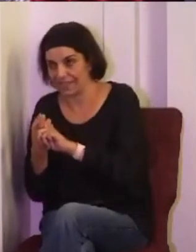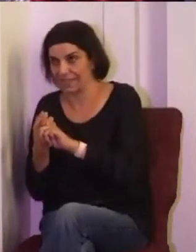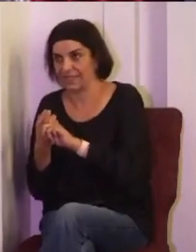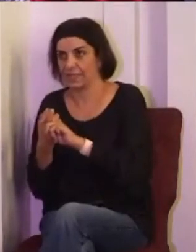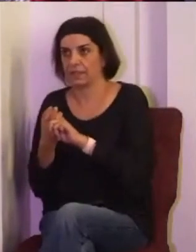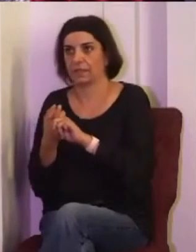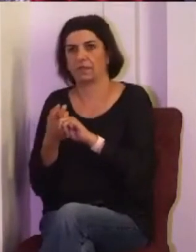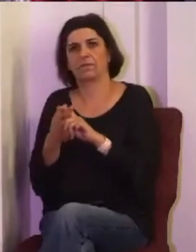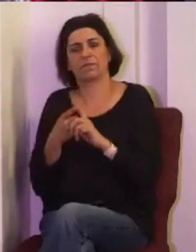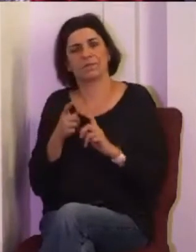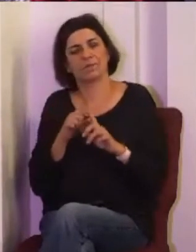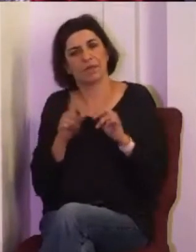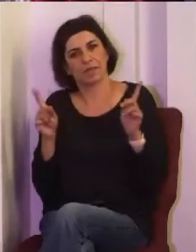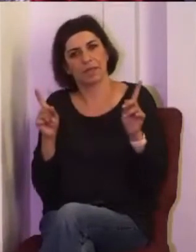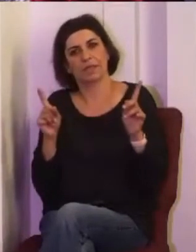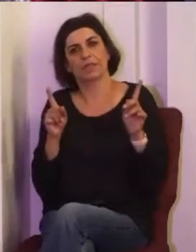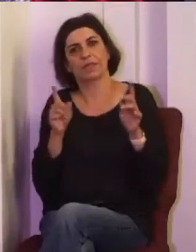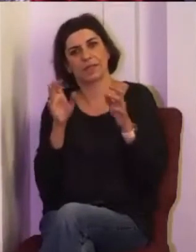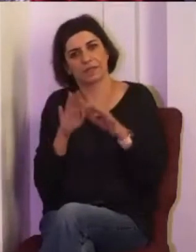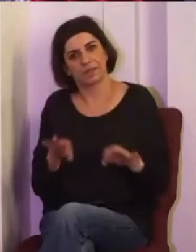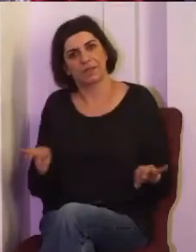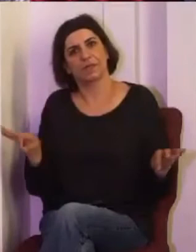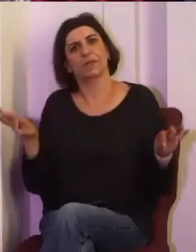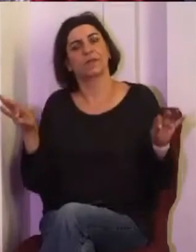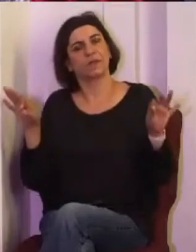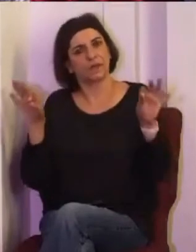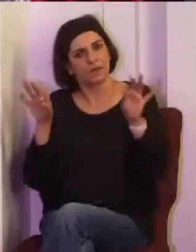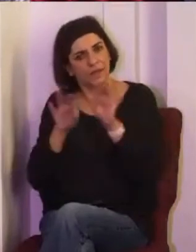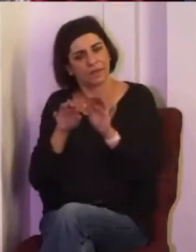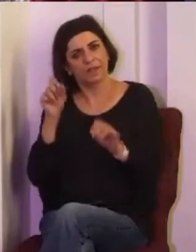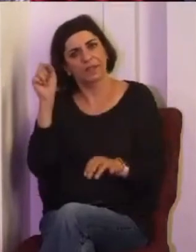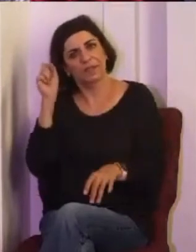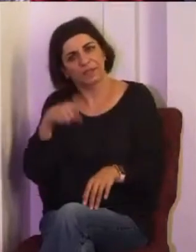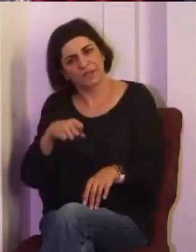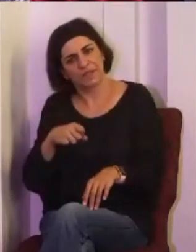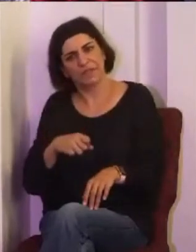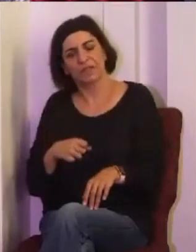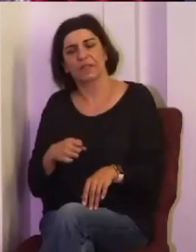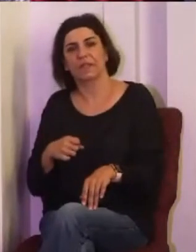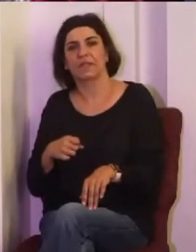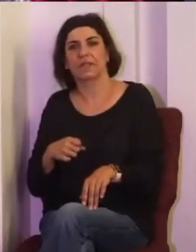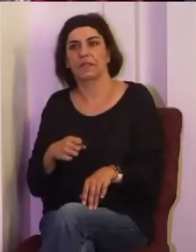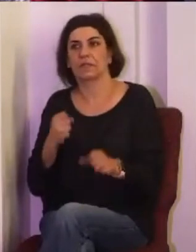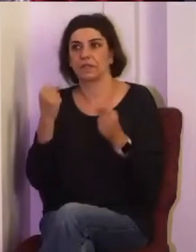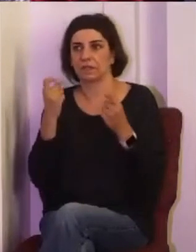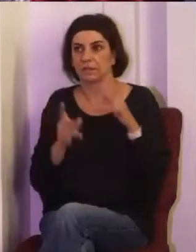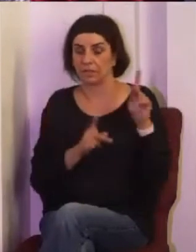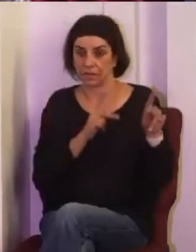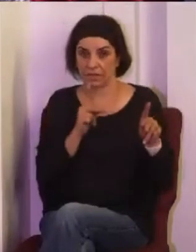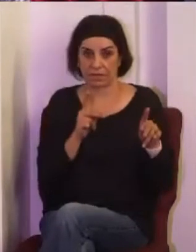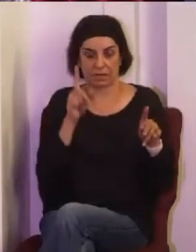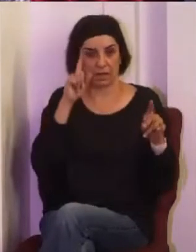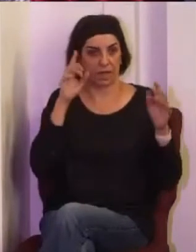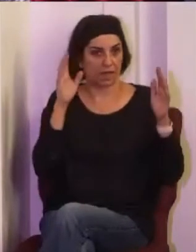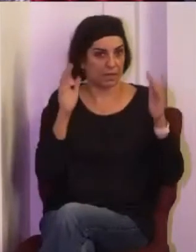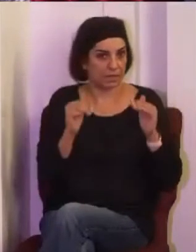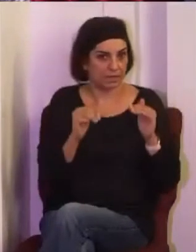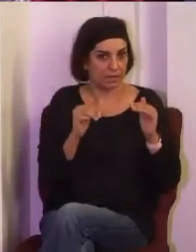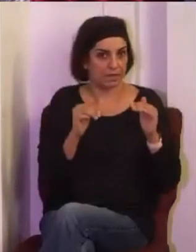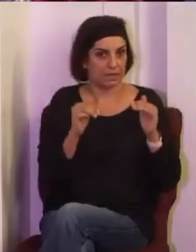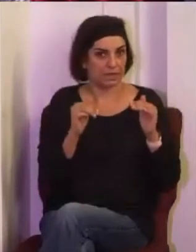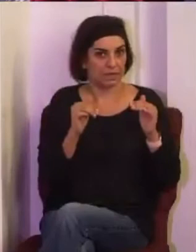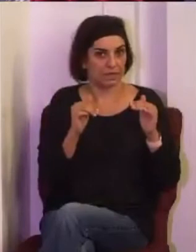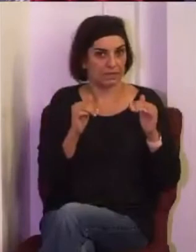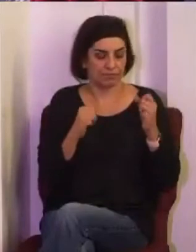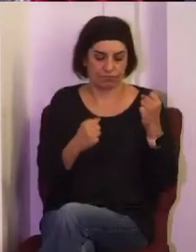was worth it. And a lot of the people that I expected to be right there to be my support walked away.